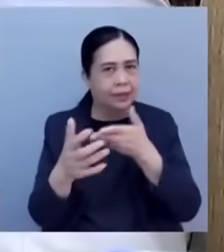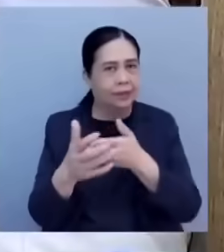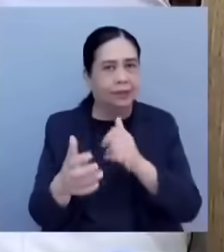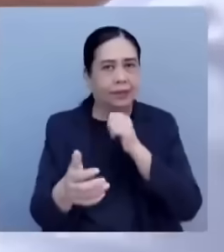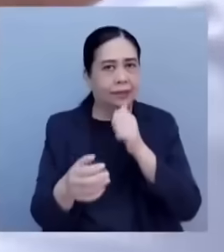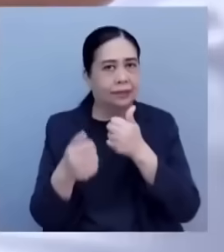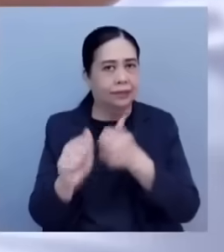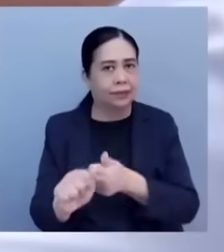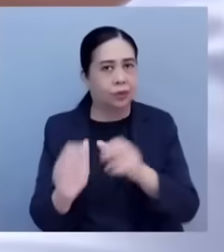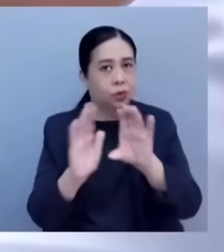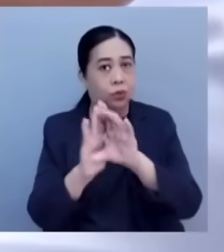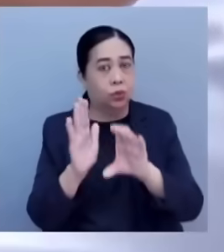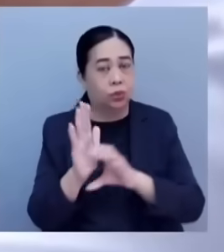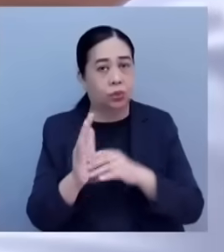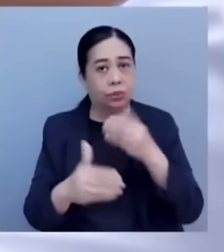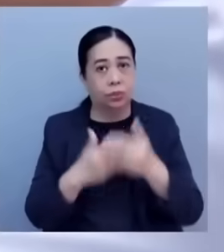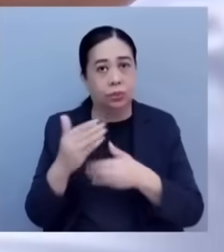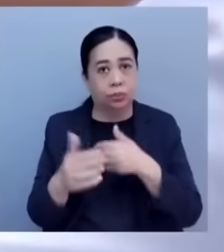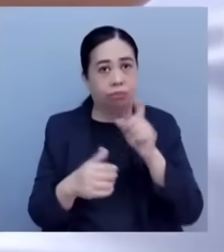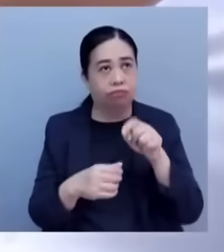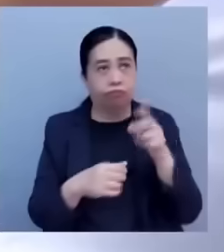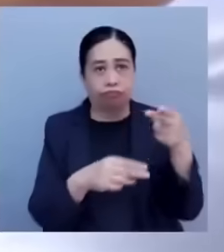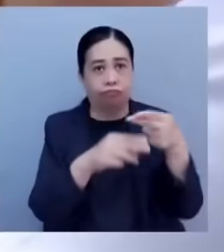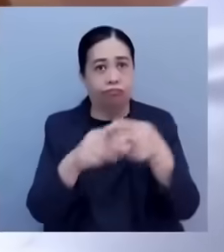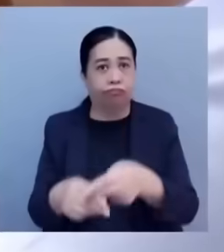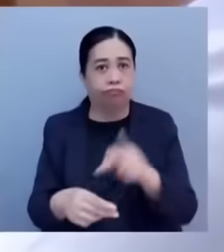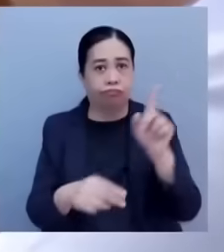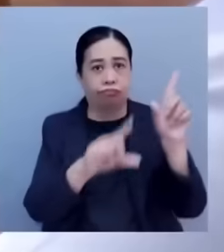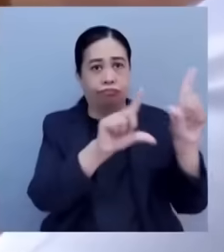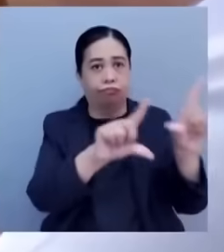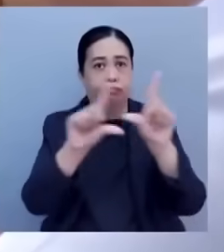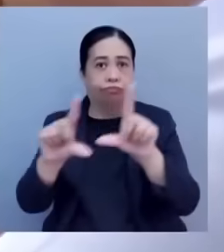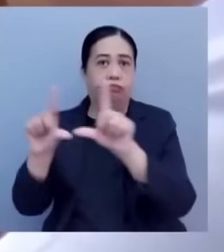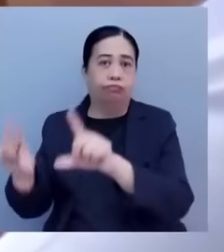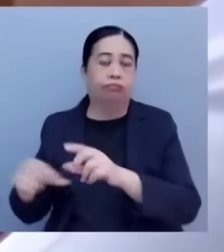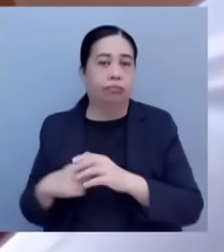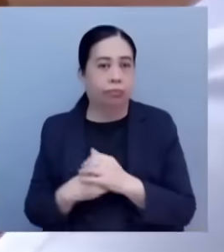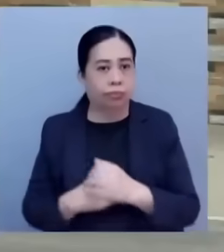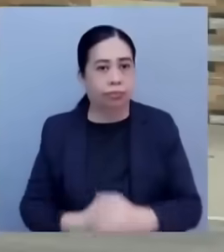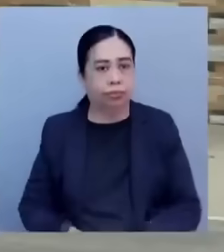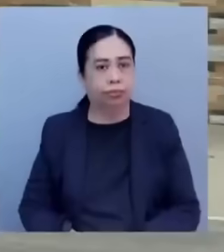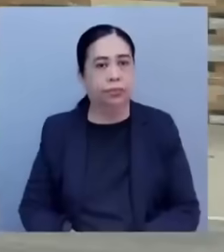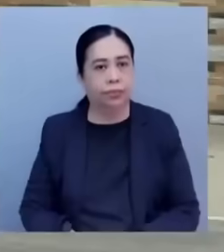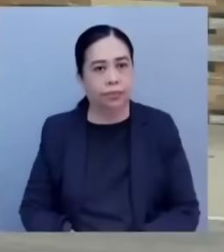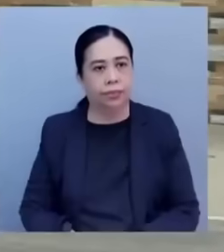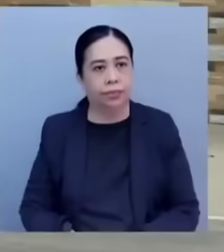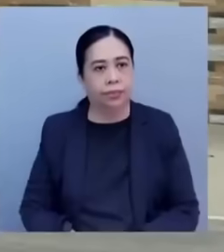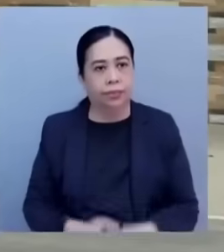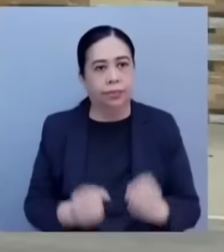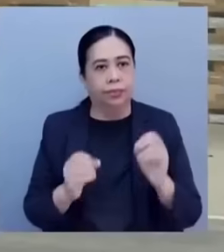unconstitutional process should be named as respondents, and they were in this petition. All right. Now,